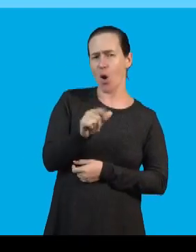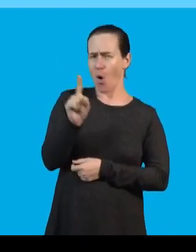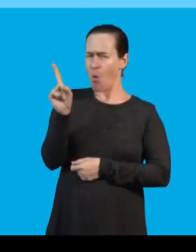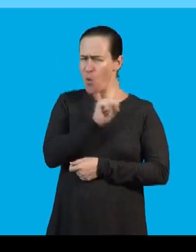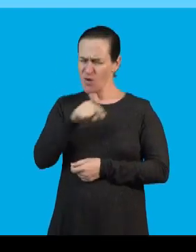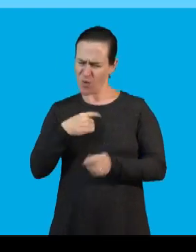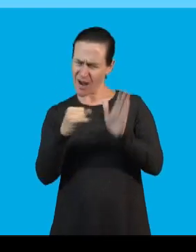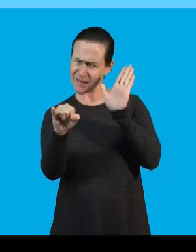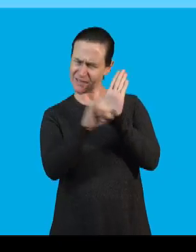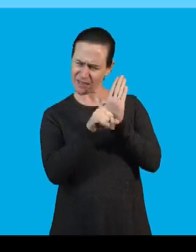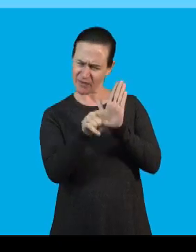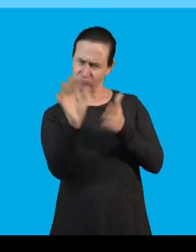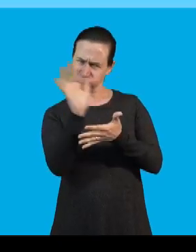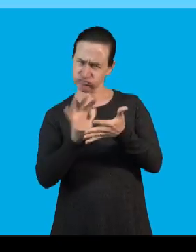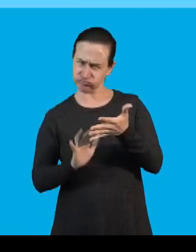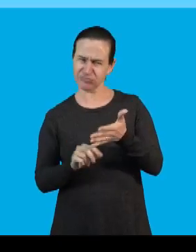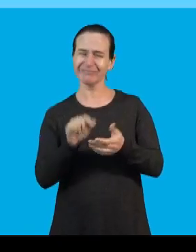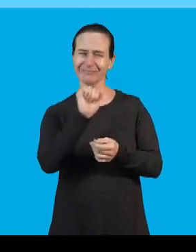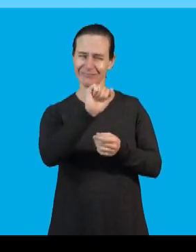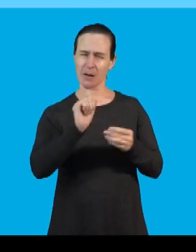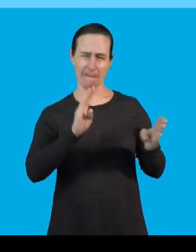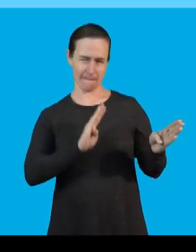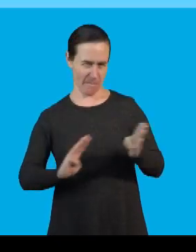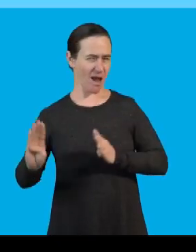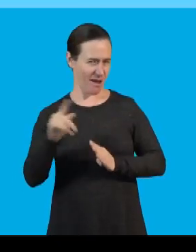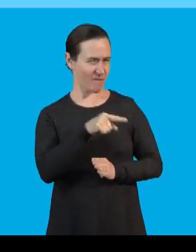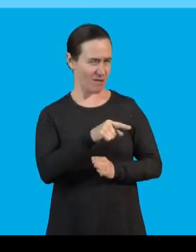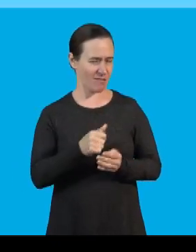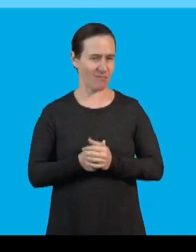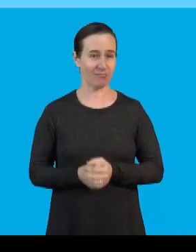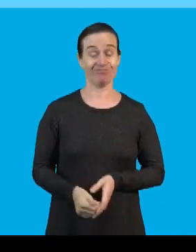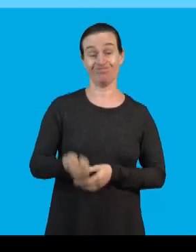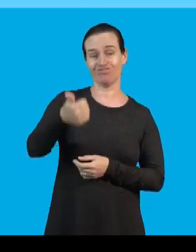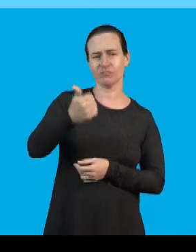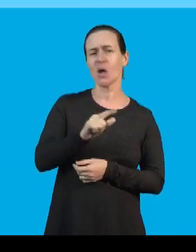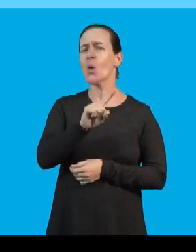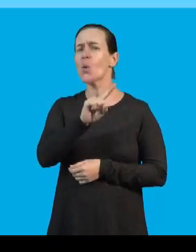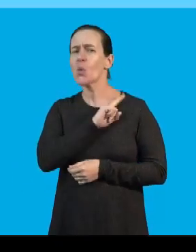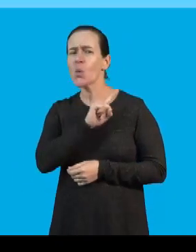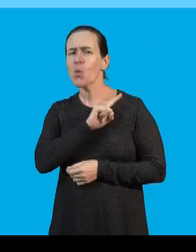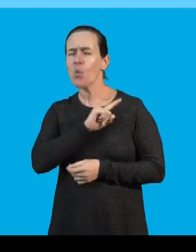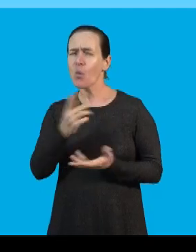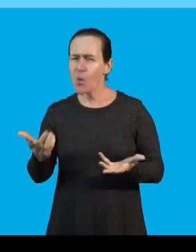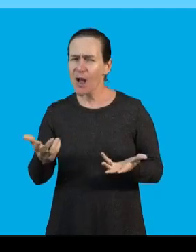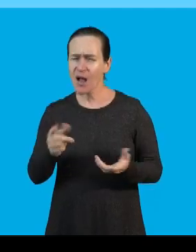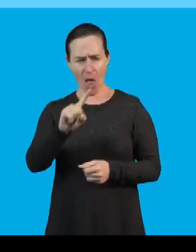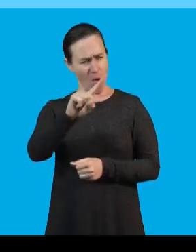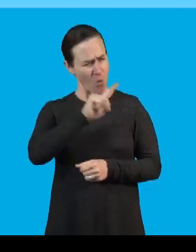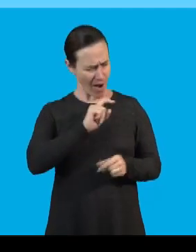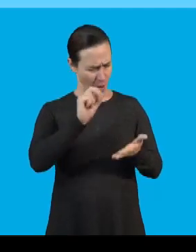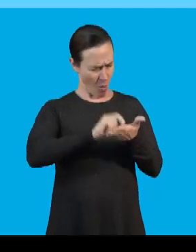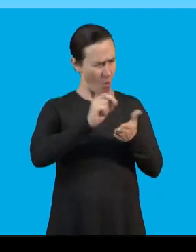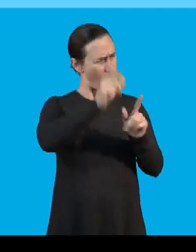right? What have we identified from this paragraph? Something about their behavior, okay? And also